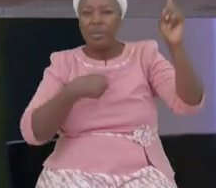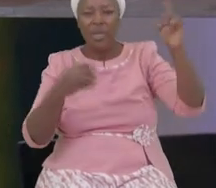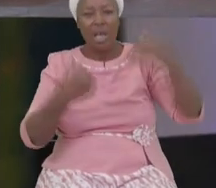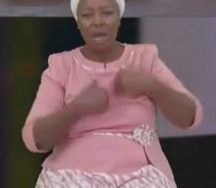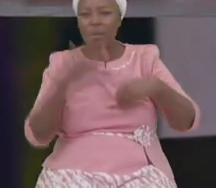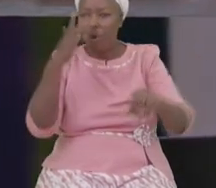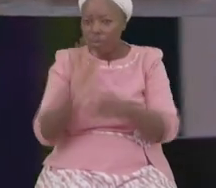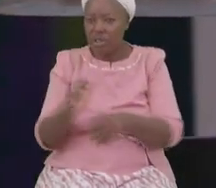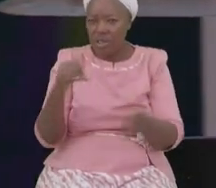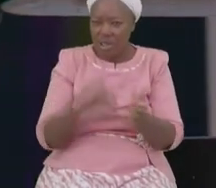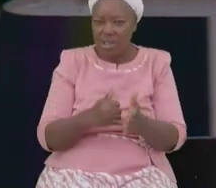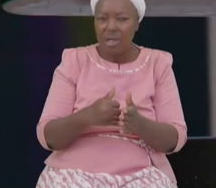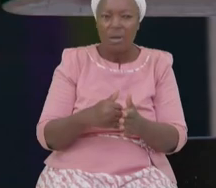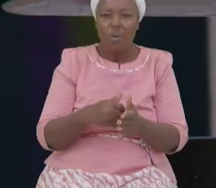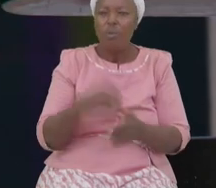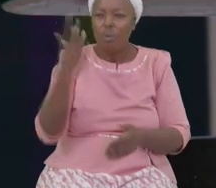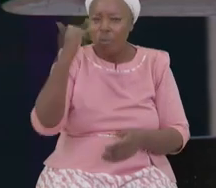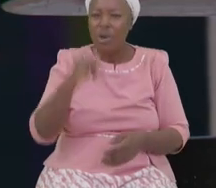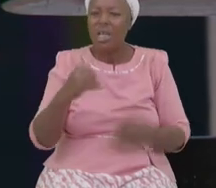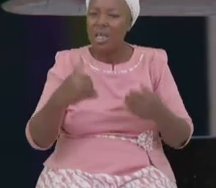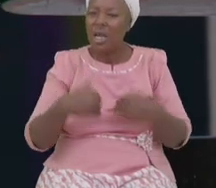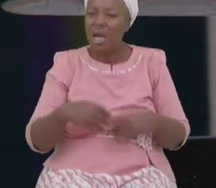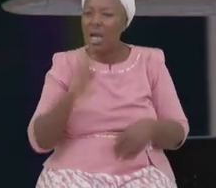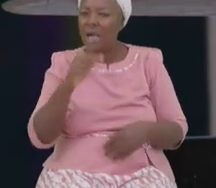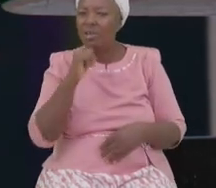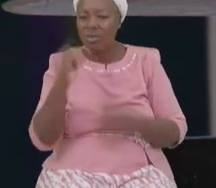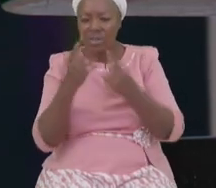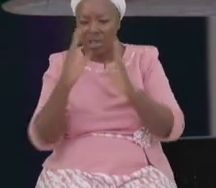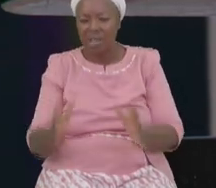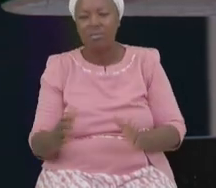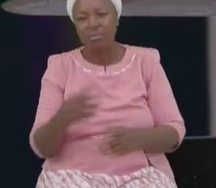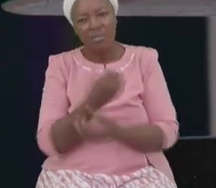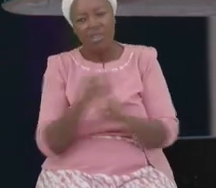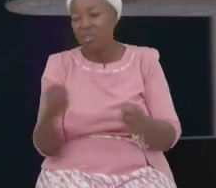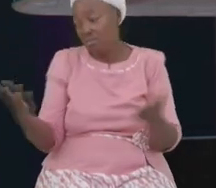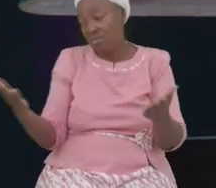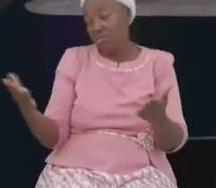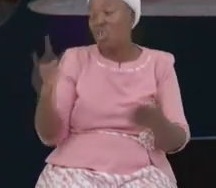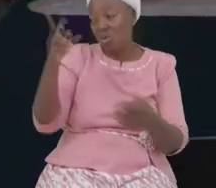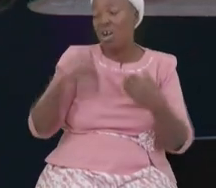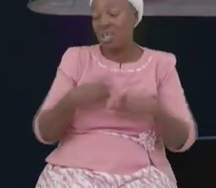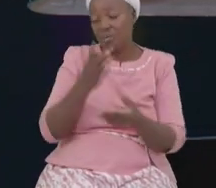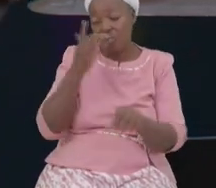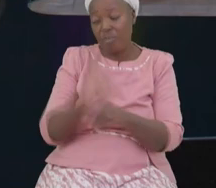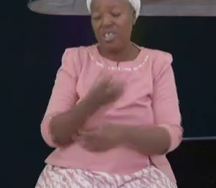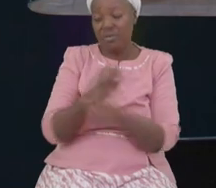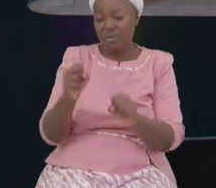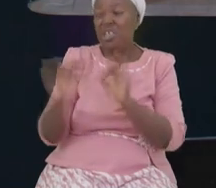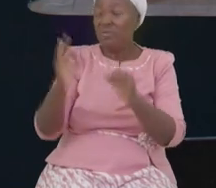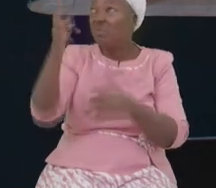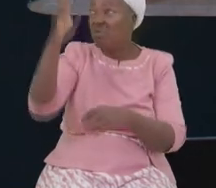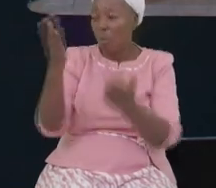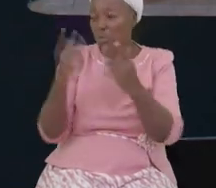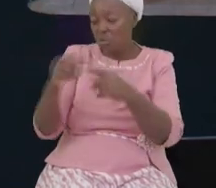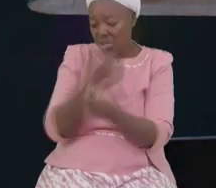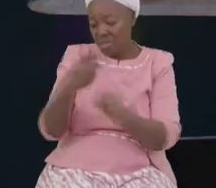it. Why are not sinners saved? Would you say God has promised salvation? If he wants to save me, let him save me. They're not kneeling